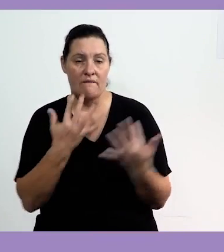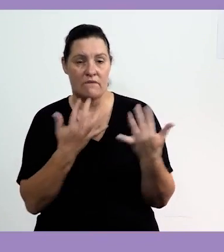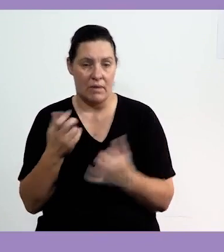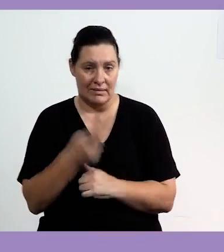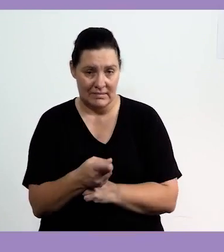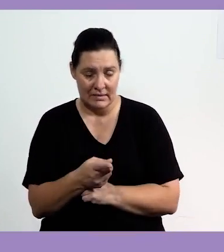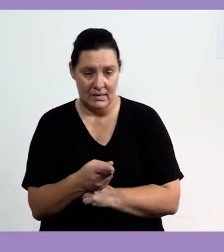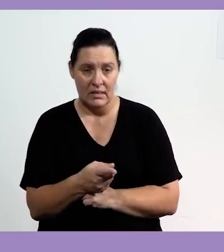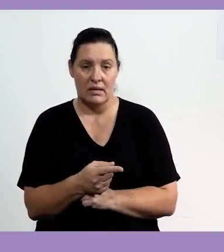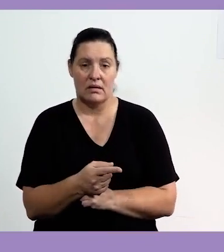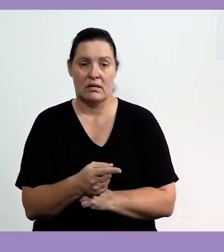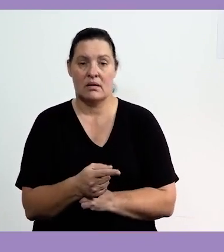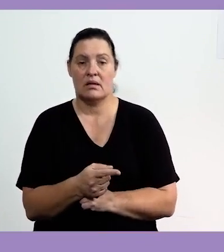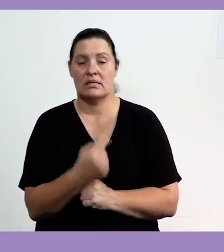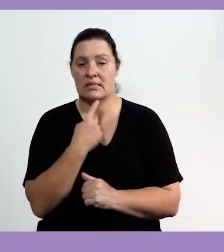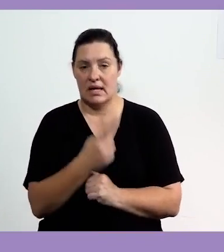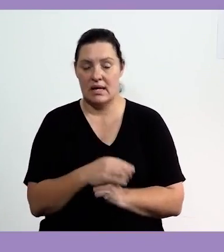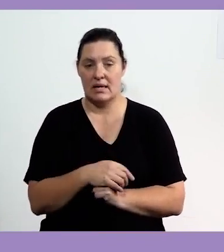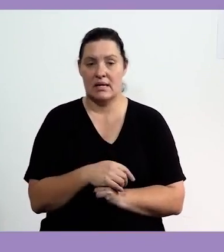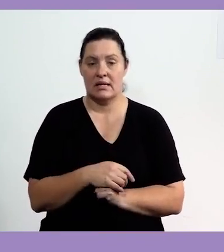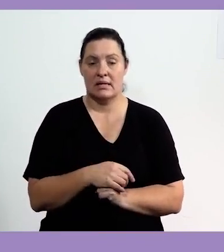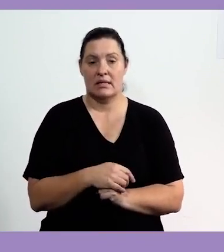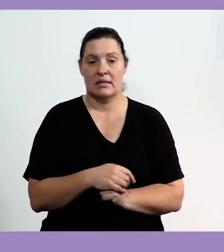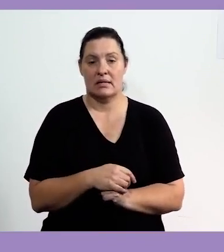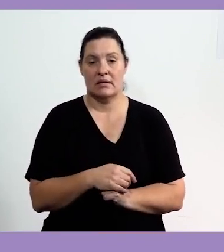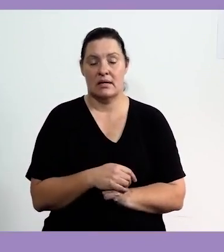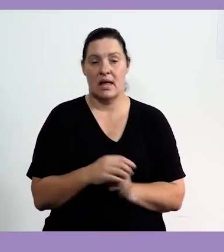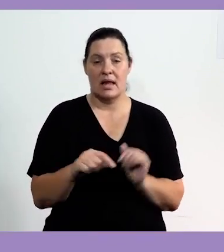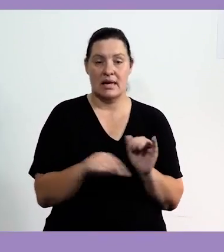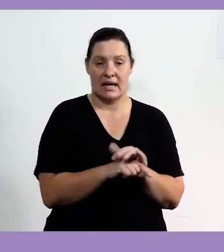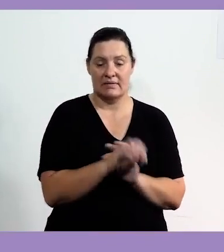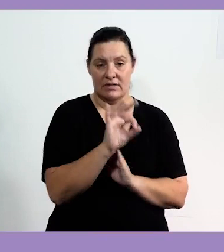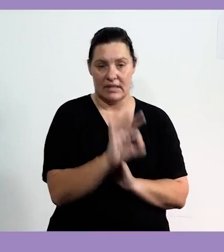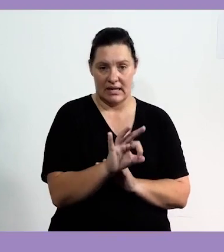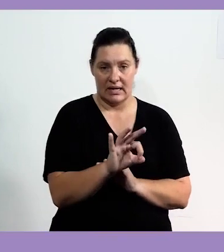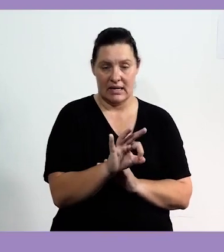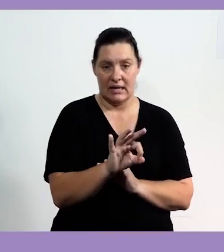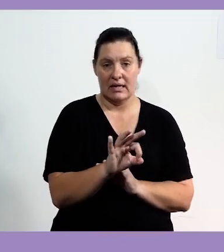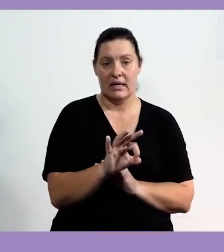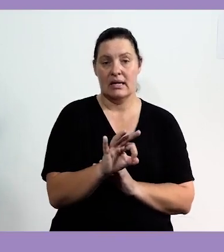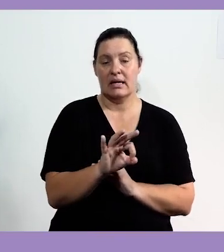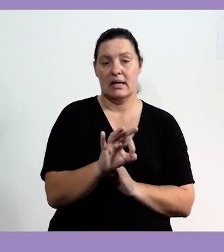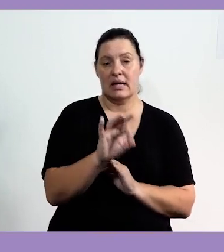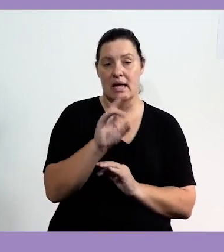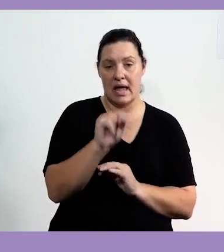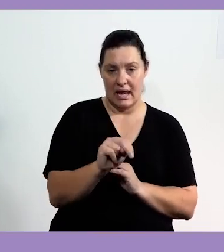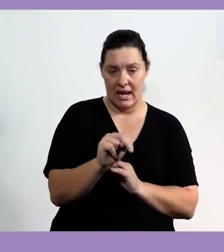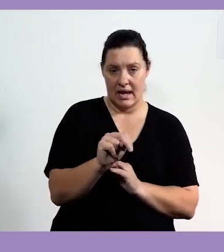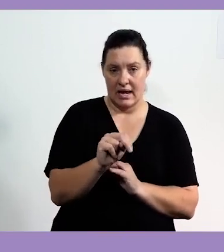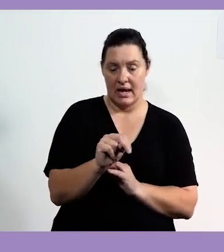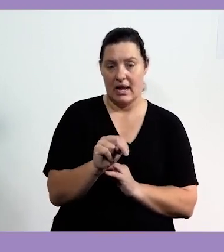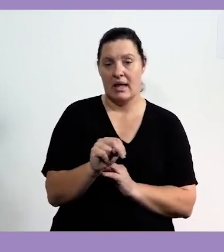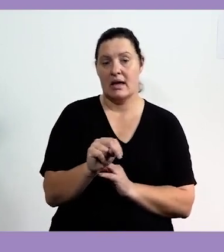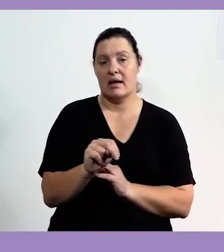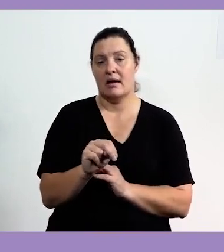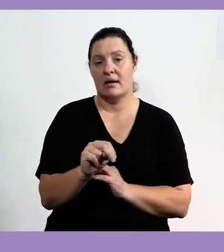So our formula is going to say negative 3 multiplied by